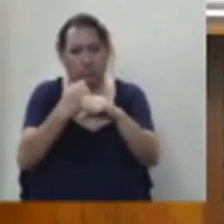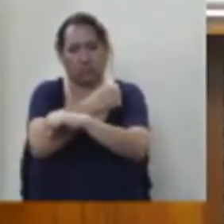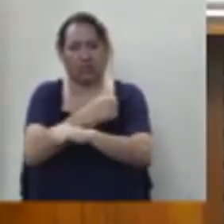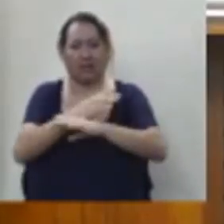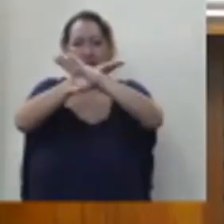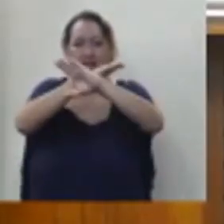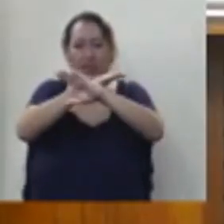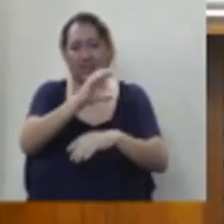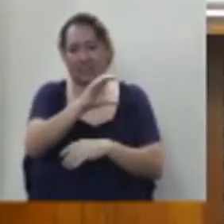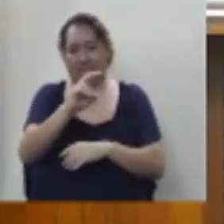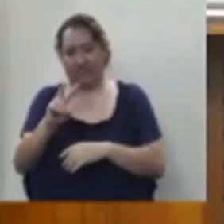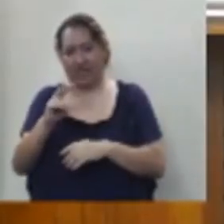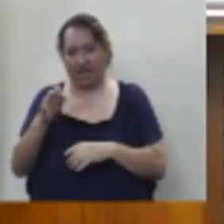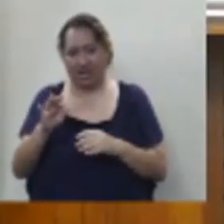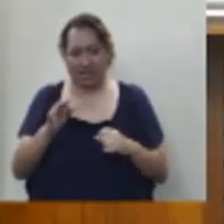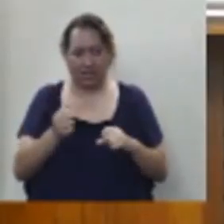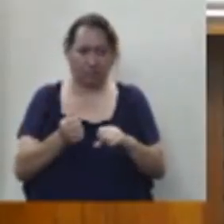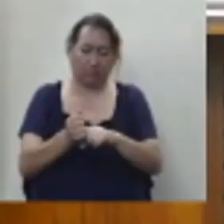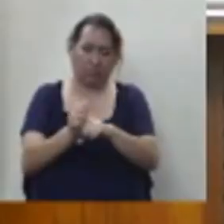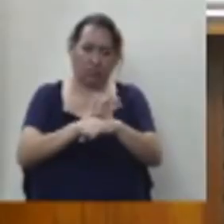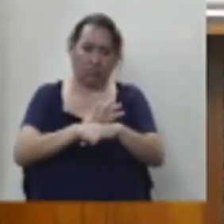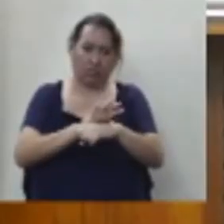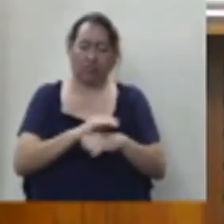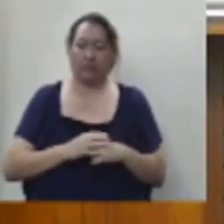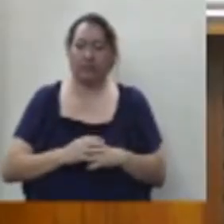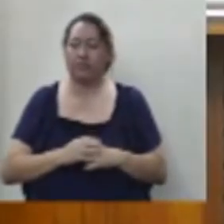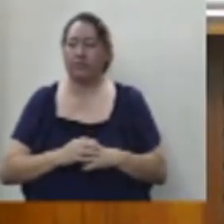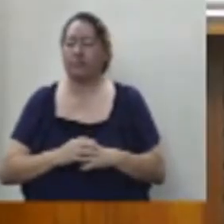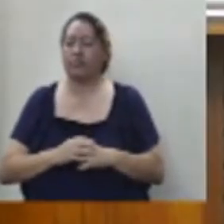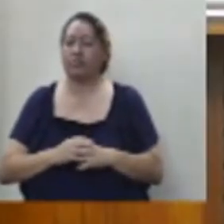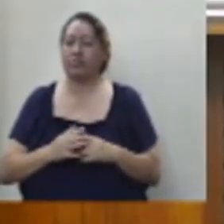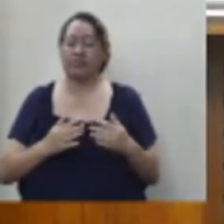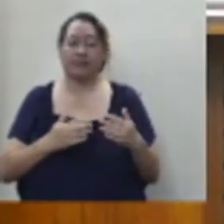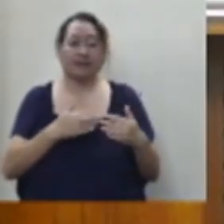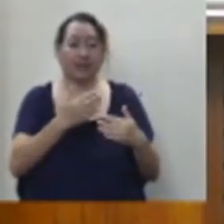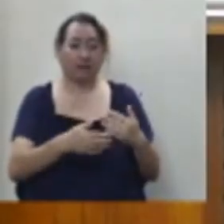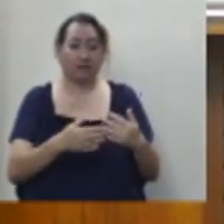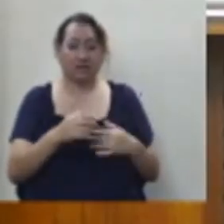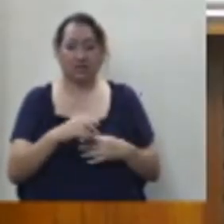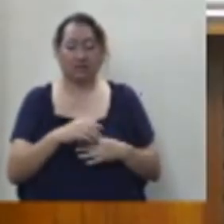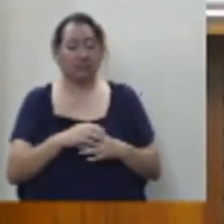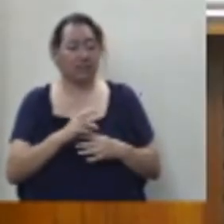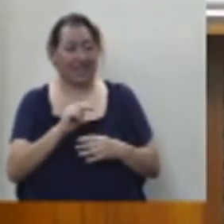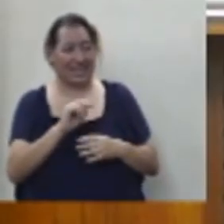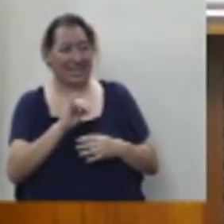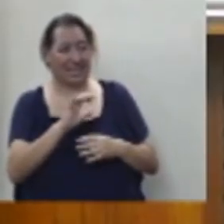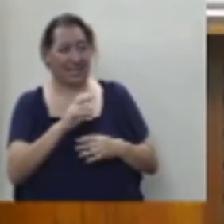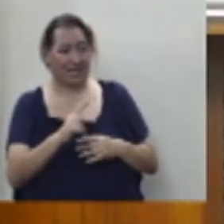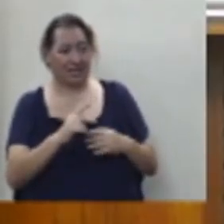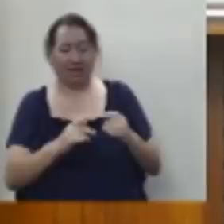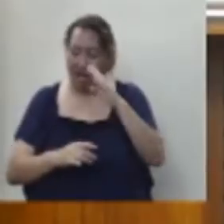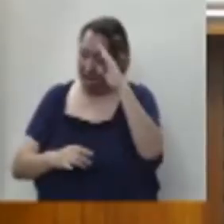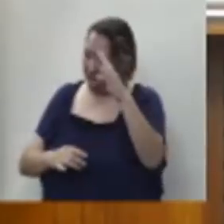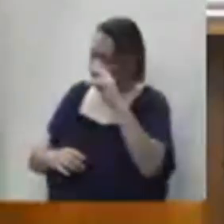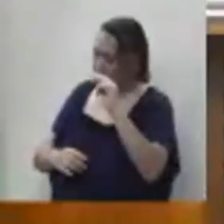Nestor. Good point, Nick Delgado. Hi, Governor. Hi, Nick. So there was news out of